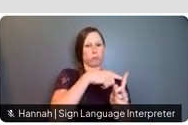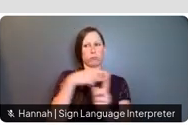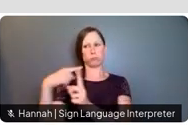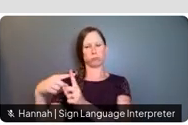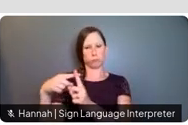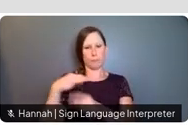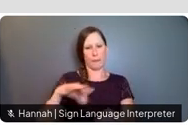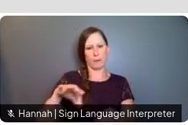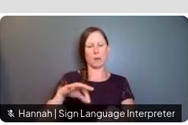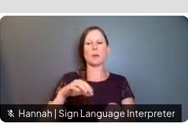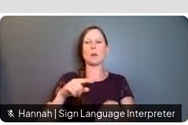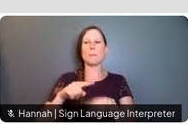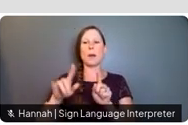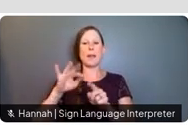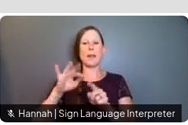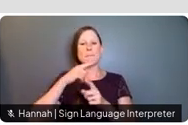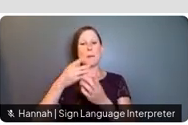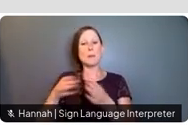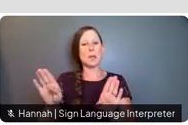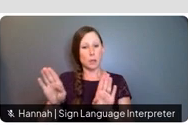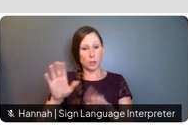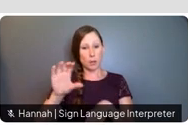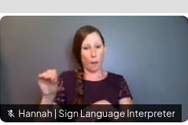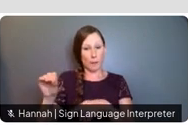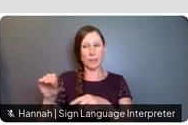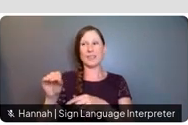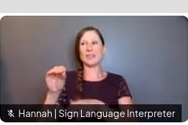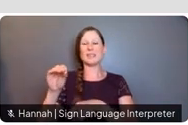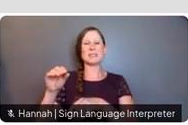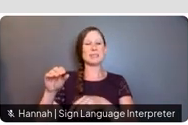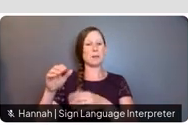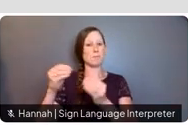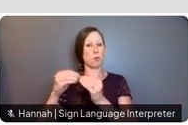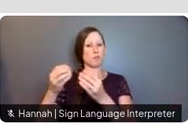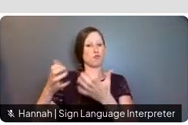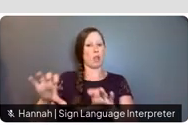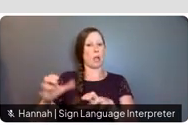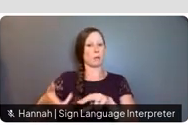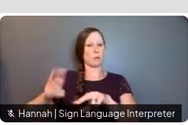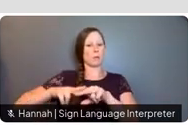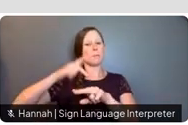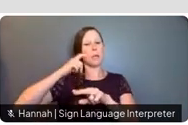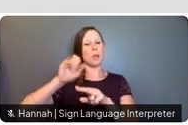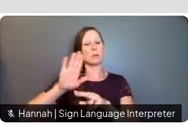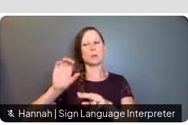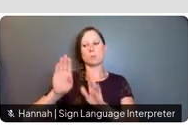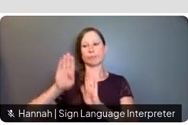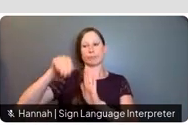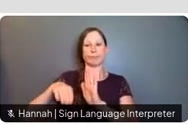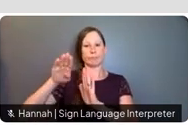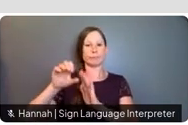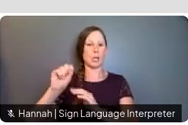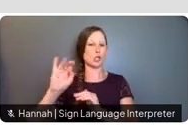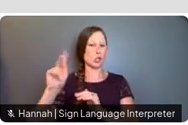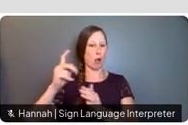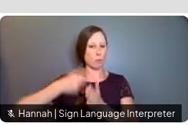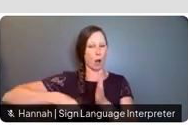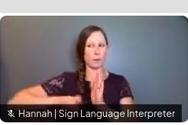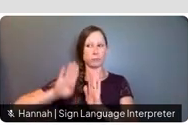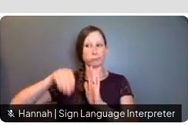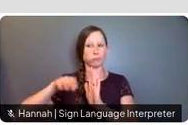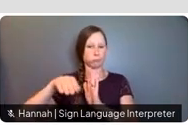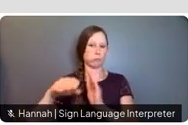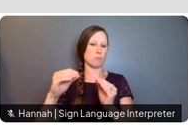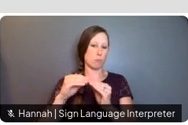when you're a public company because of potential fluctuations in your stock price, right? Fluctuations in your stock price as a